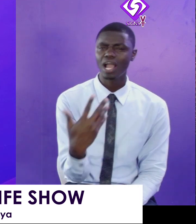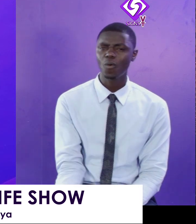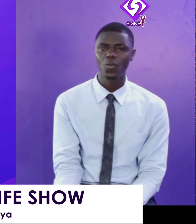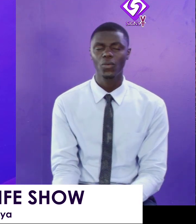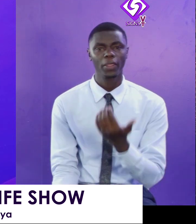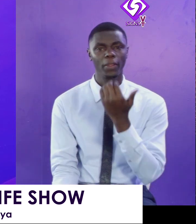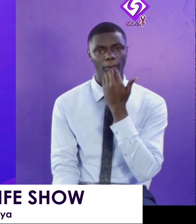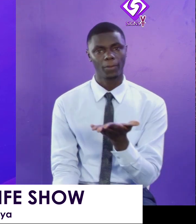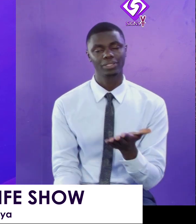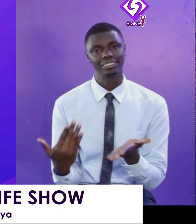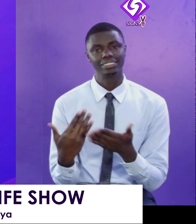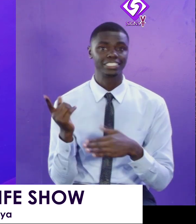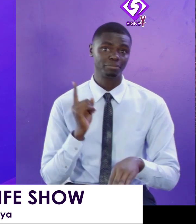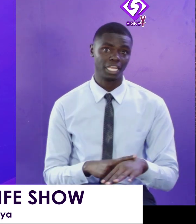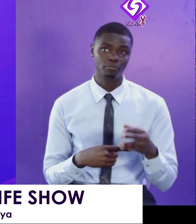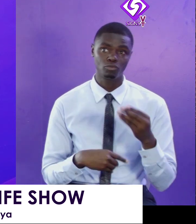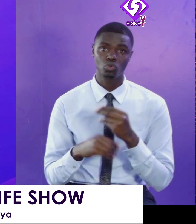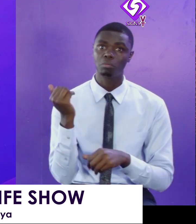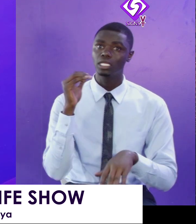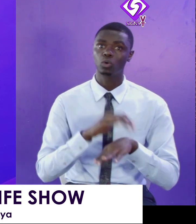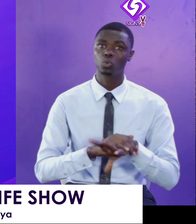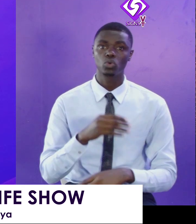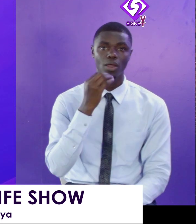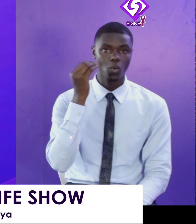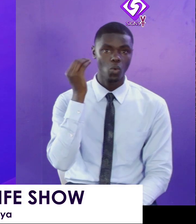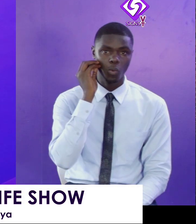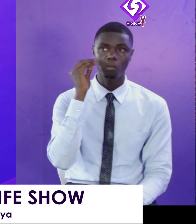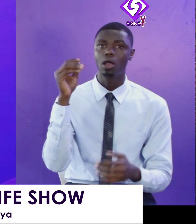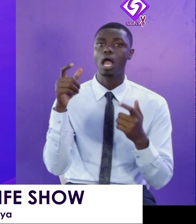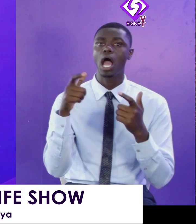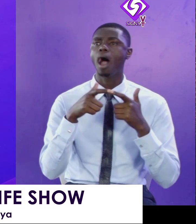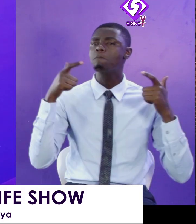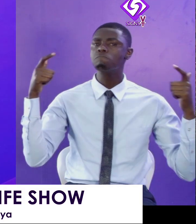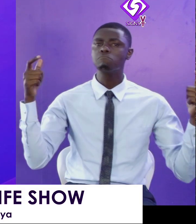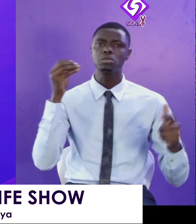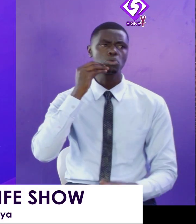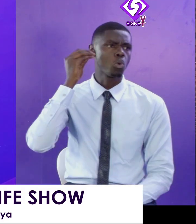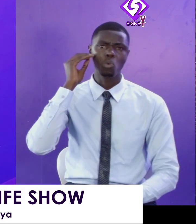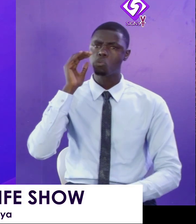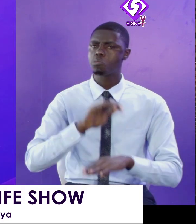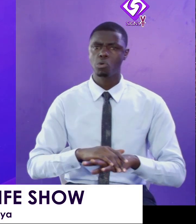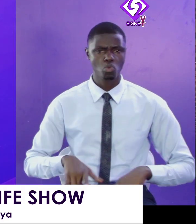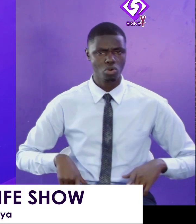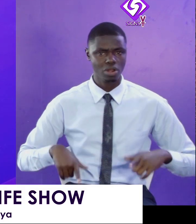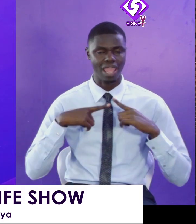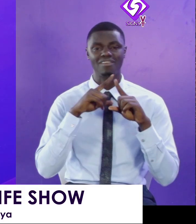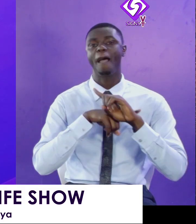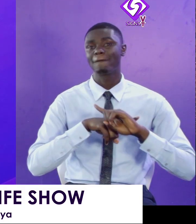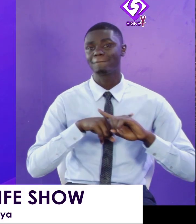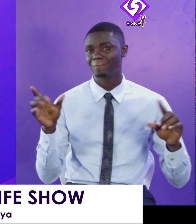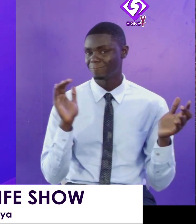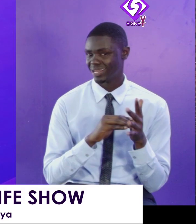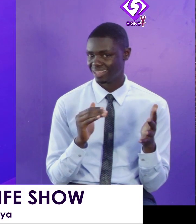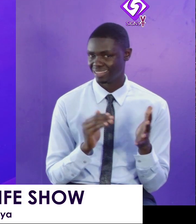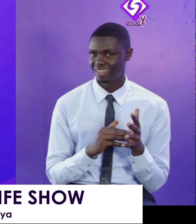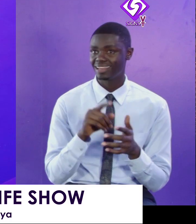you? Sometimes you go into buying a good home, a great bungalow, good life, but again, it's